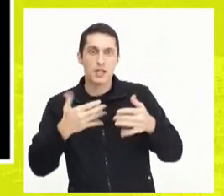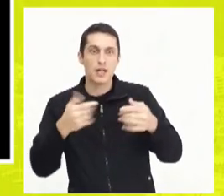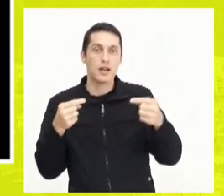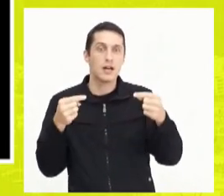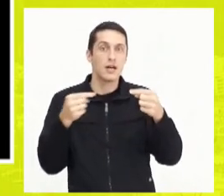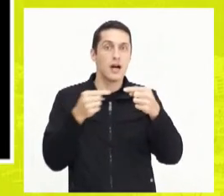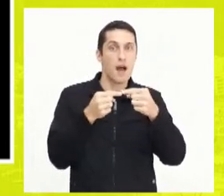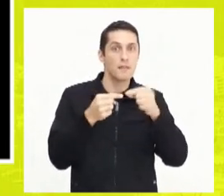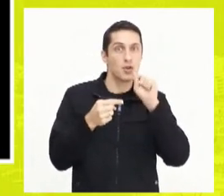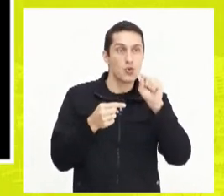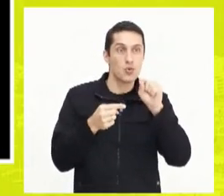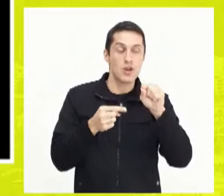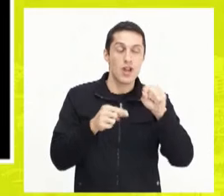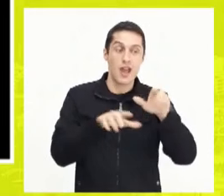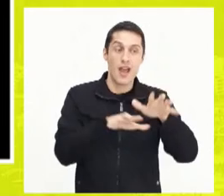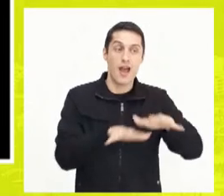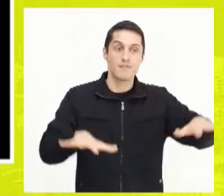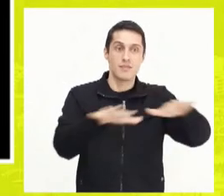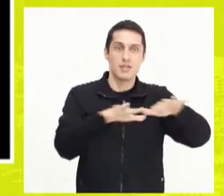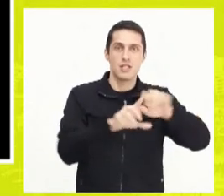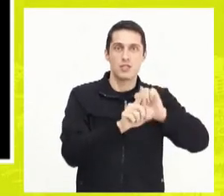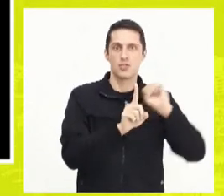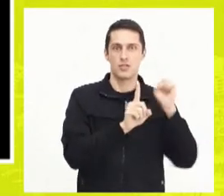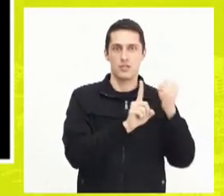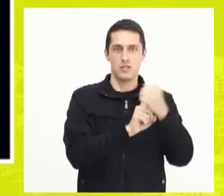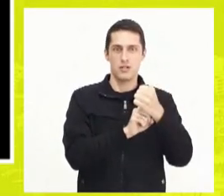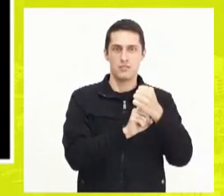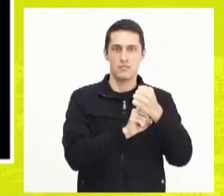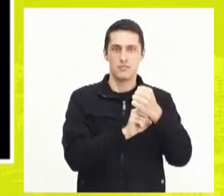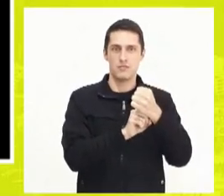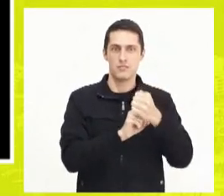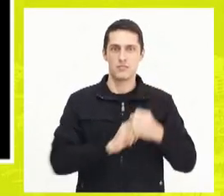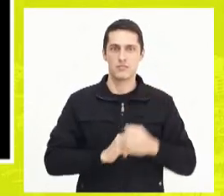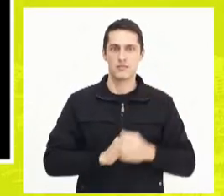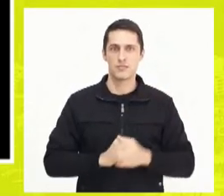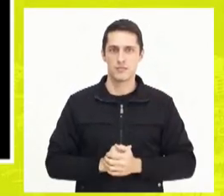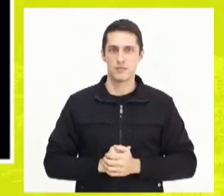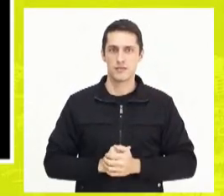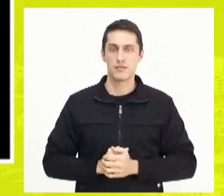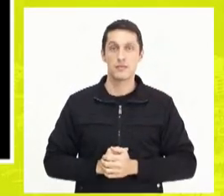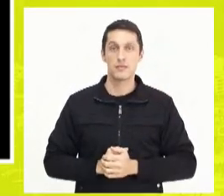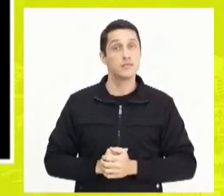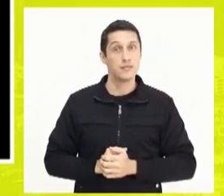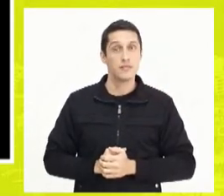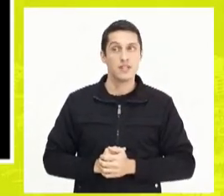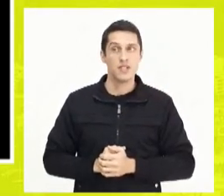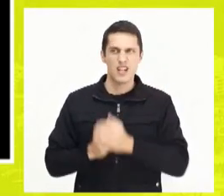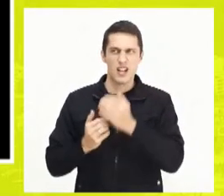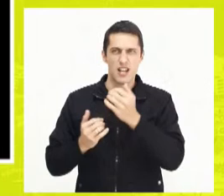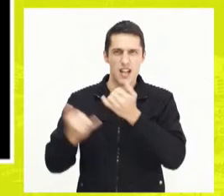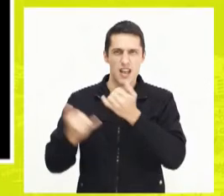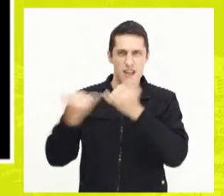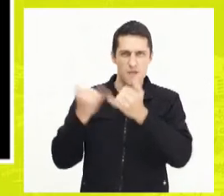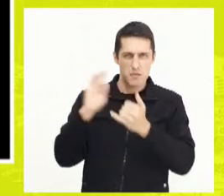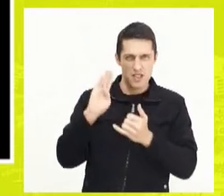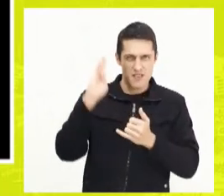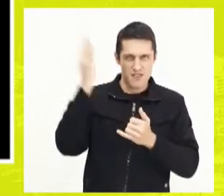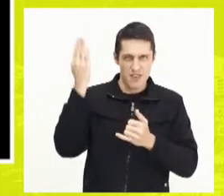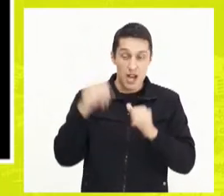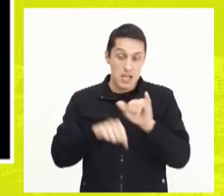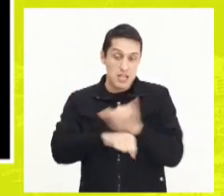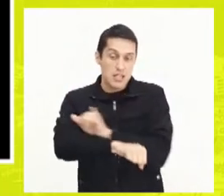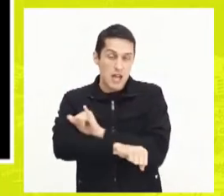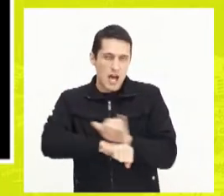something that is actually part of the